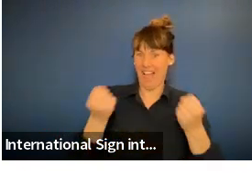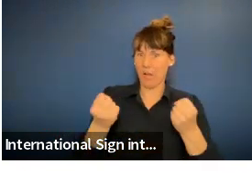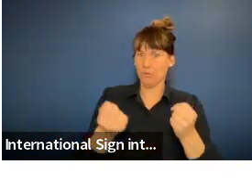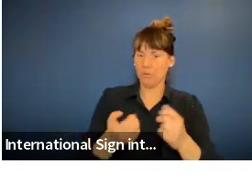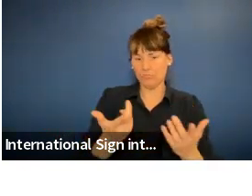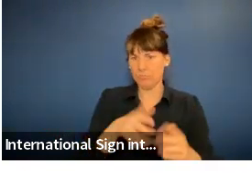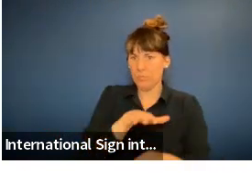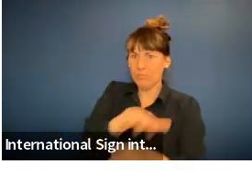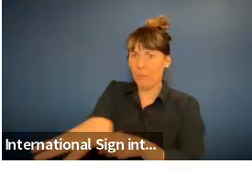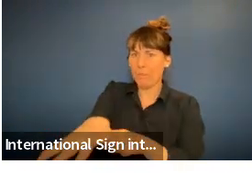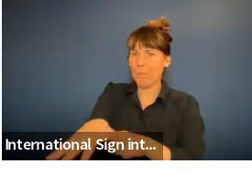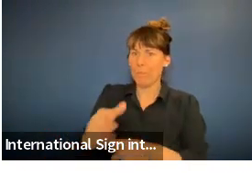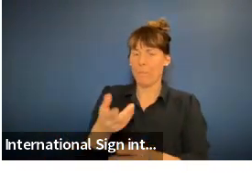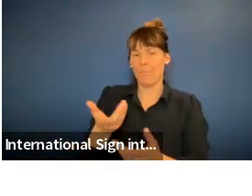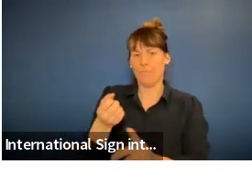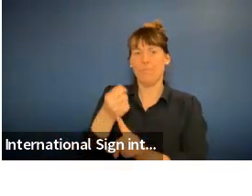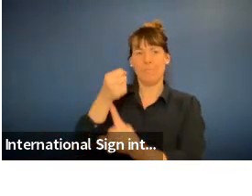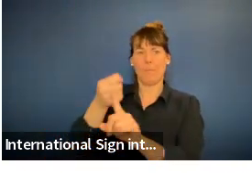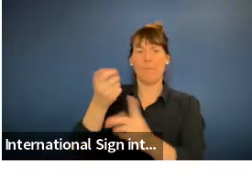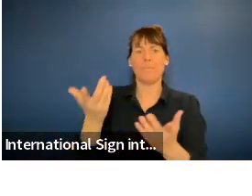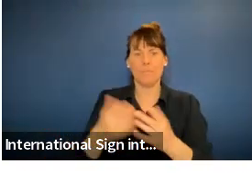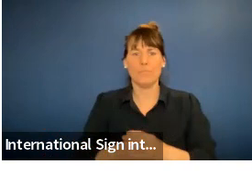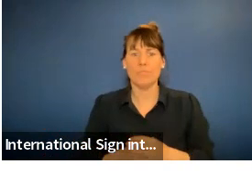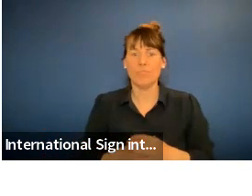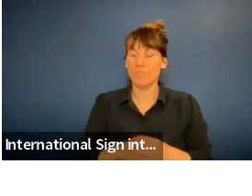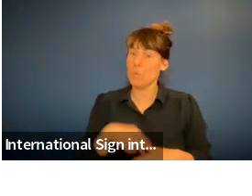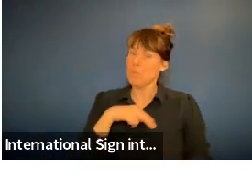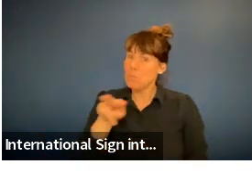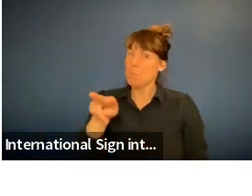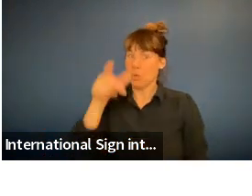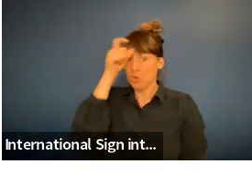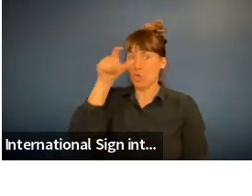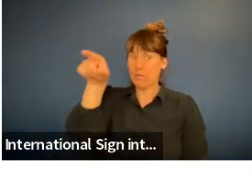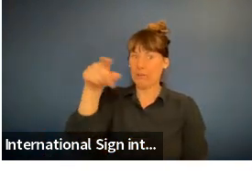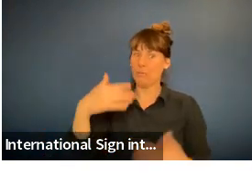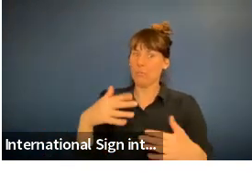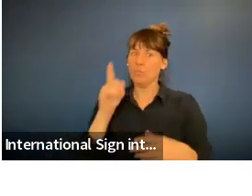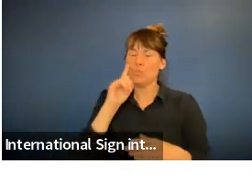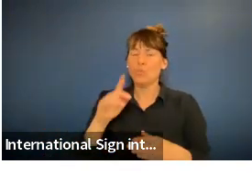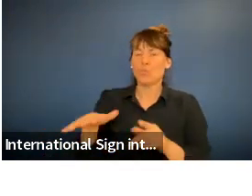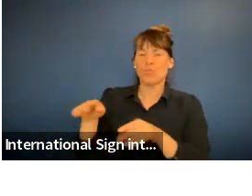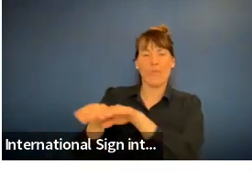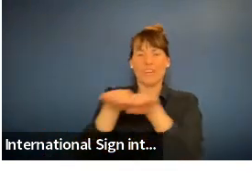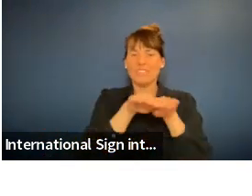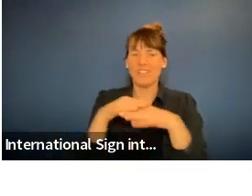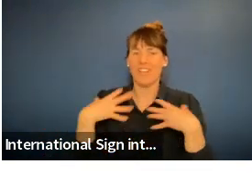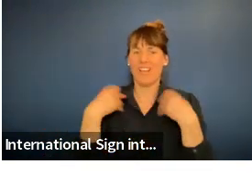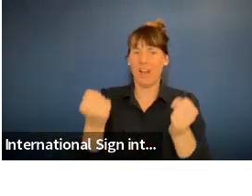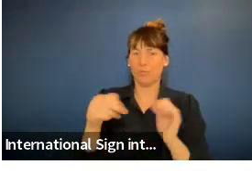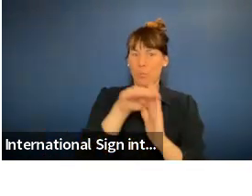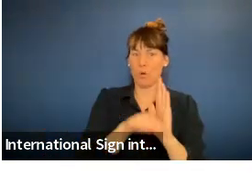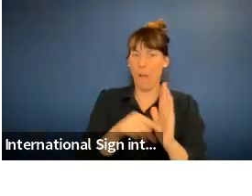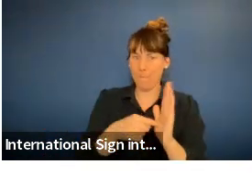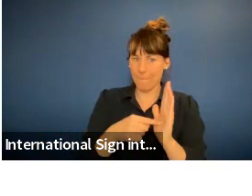costs. So in summary, I think social protection, health protection is a promising tool within the